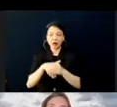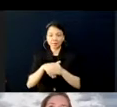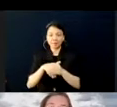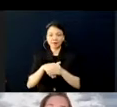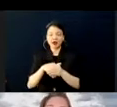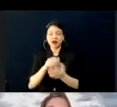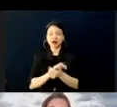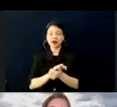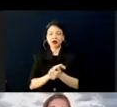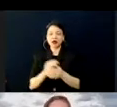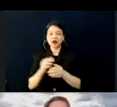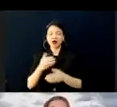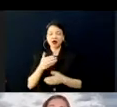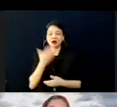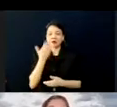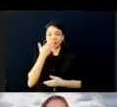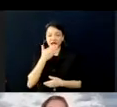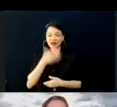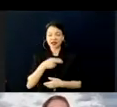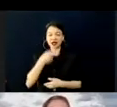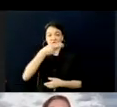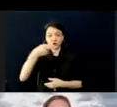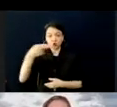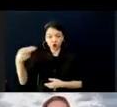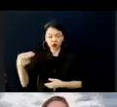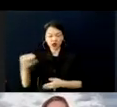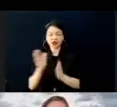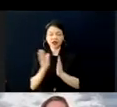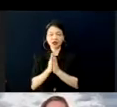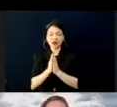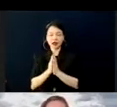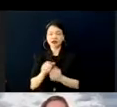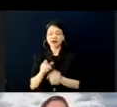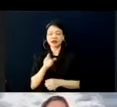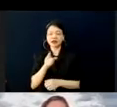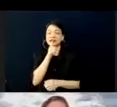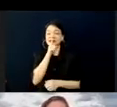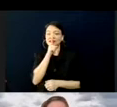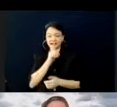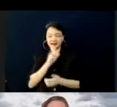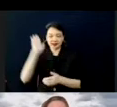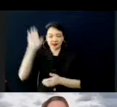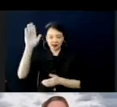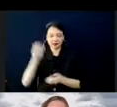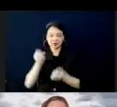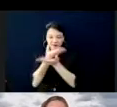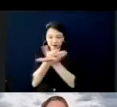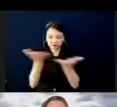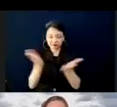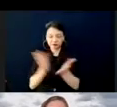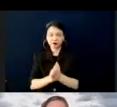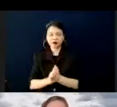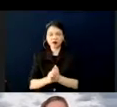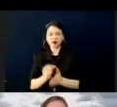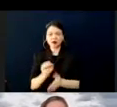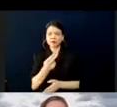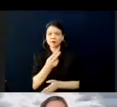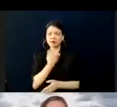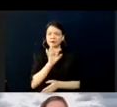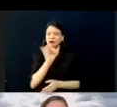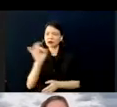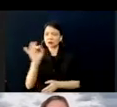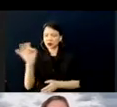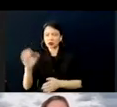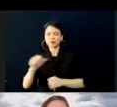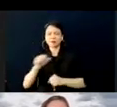event. It brings together a bunch of work that we have done both with various quantitative data sets, as well as drawing on expert